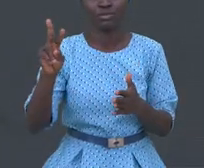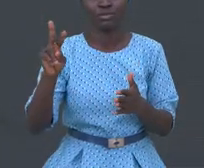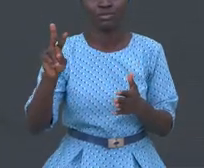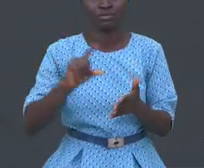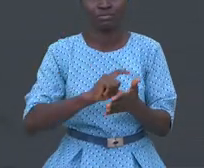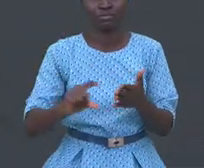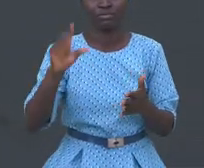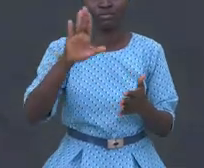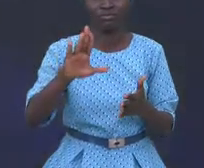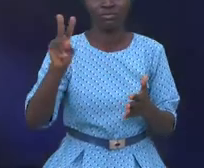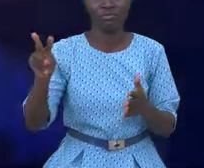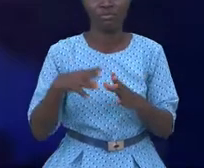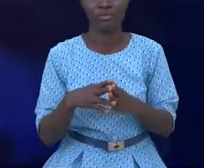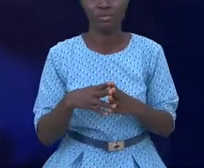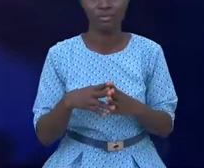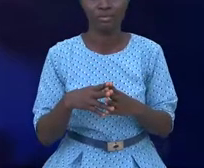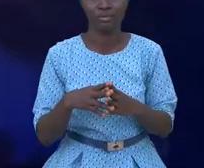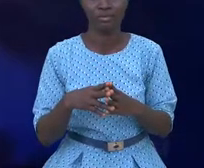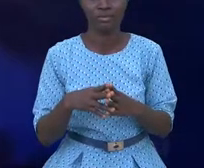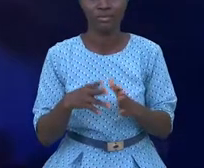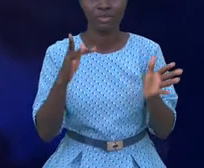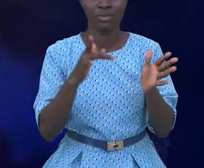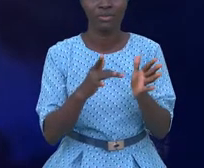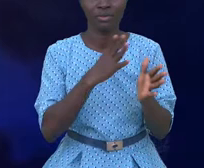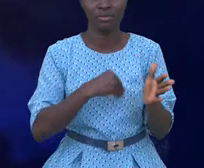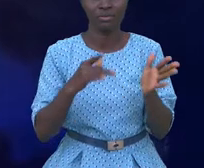verse 52. It says, and Jesus